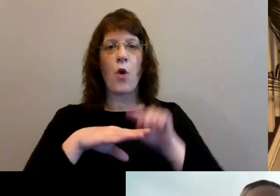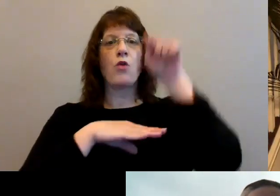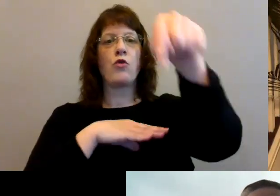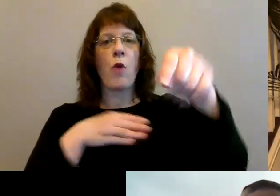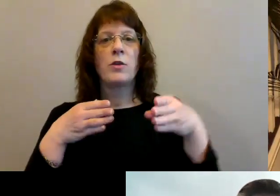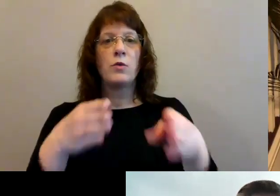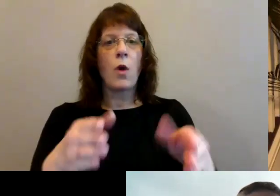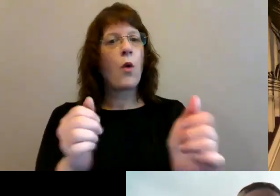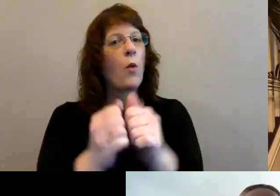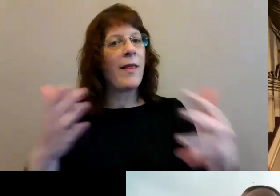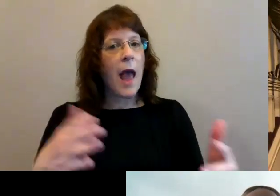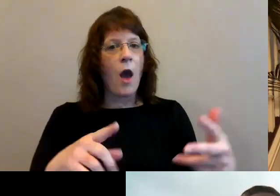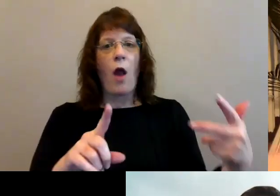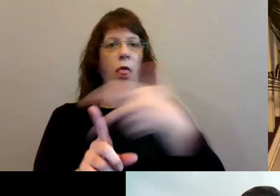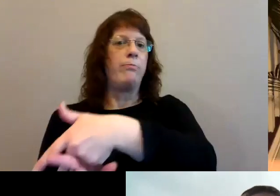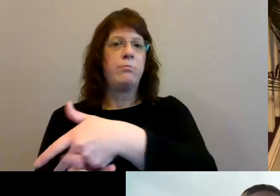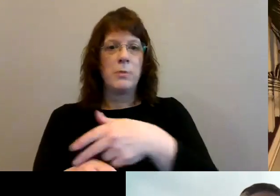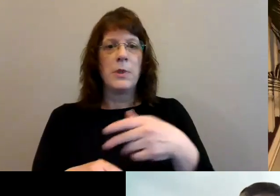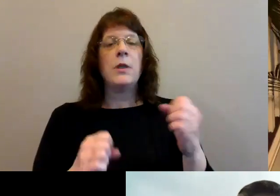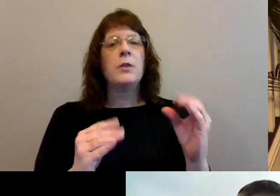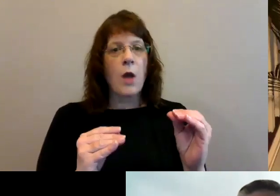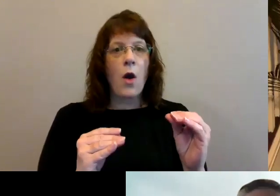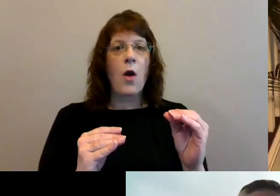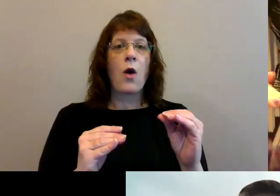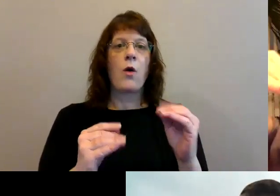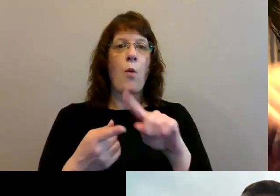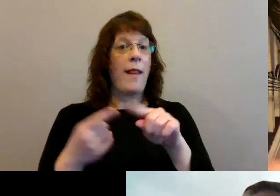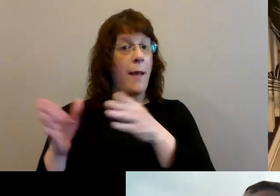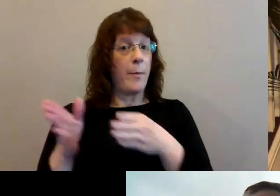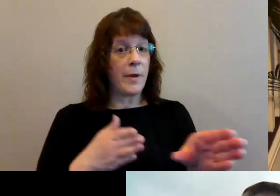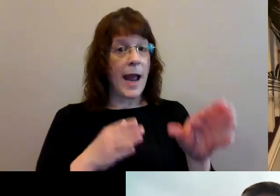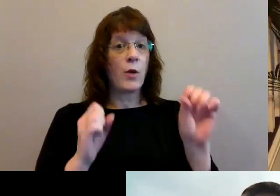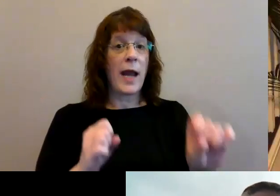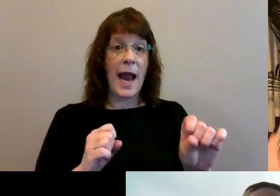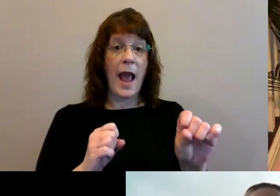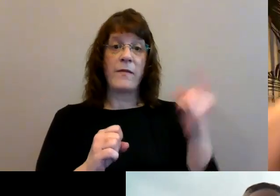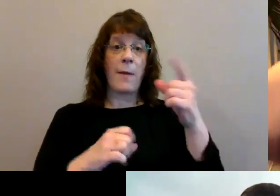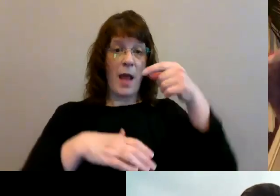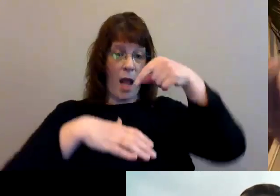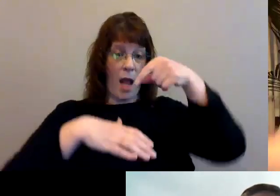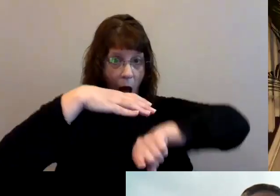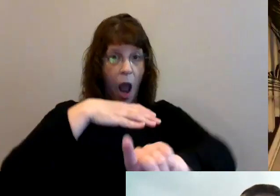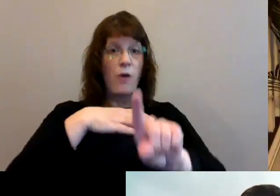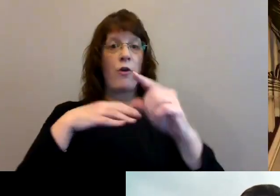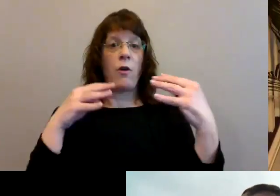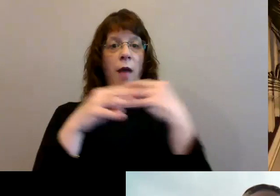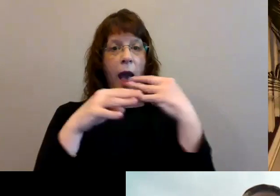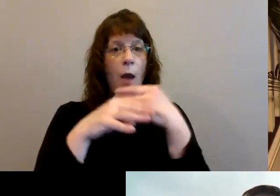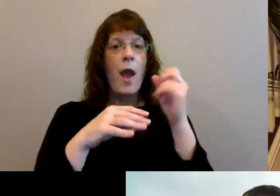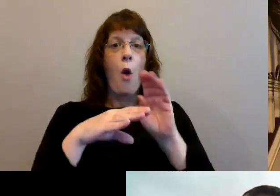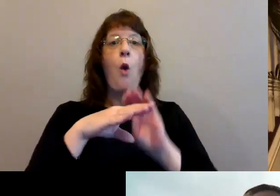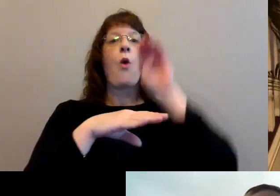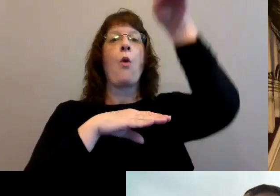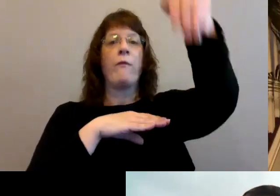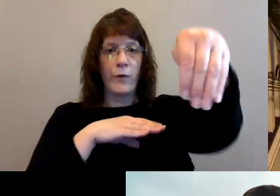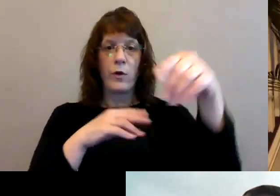without getting hit. And so as they're planning for things, you can either have a burrow that goes under the highway or like a little ramp that goes over the highway.